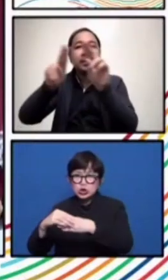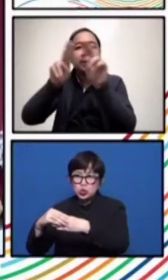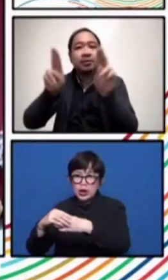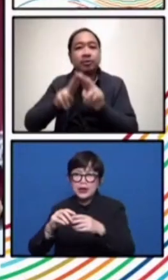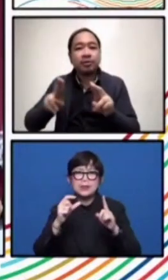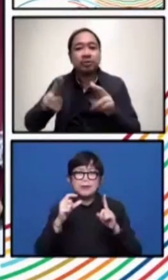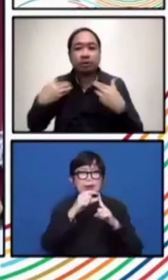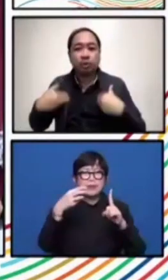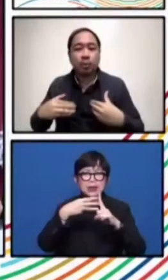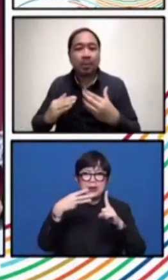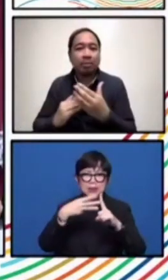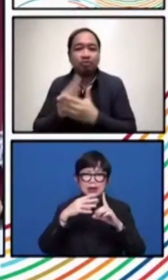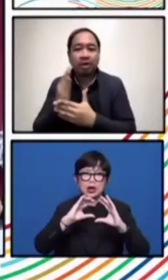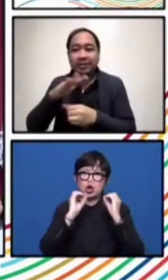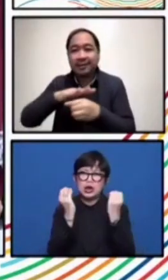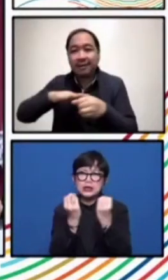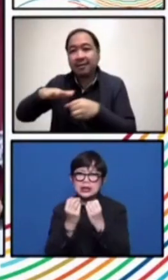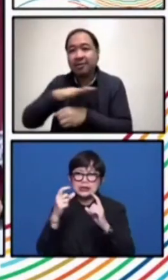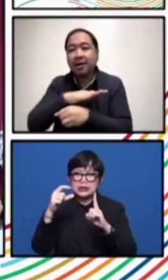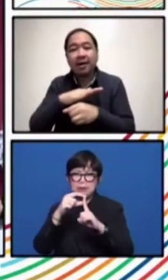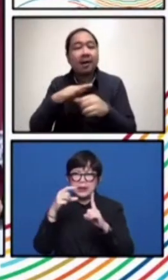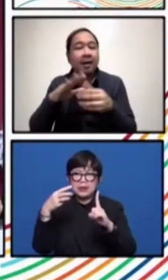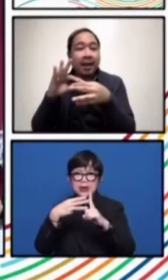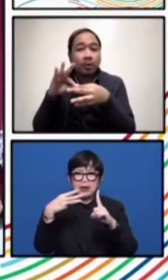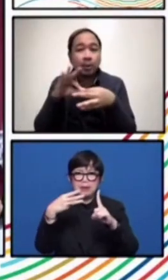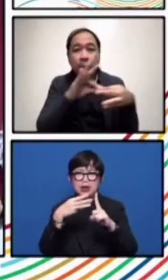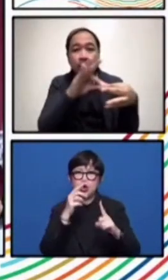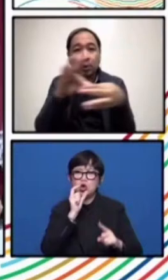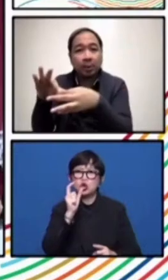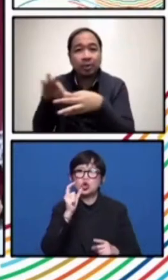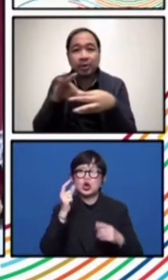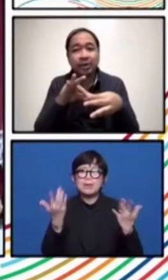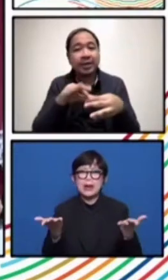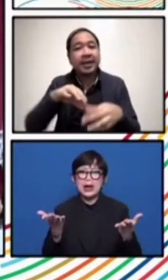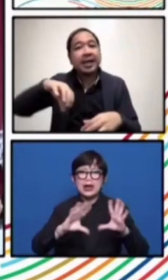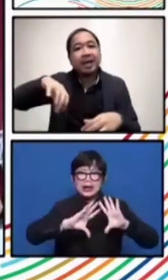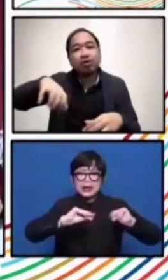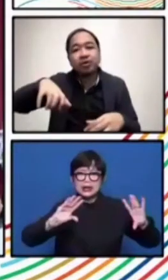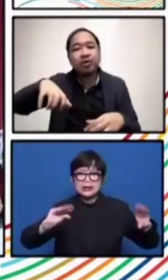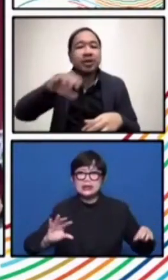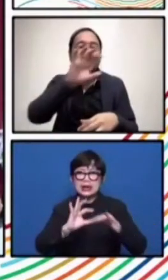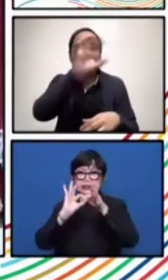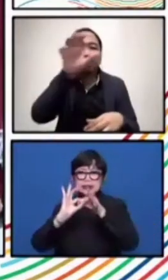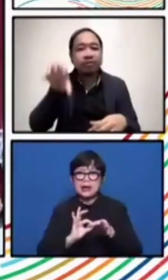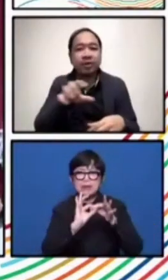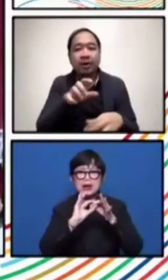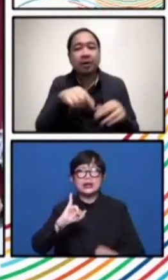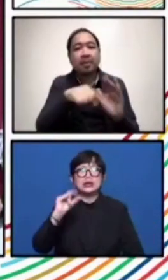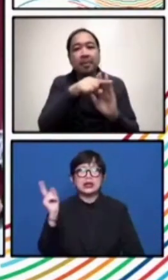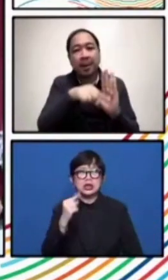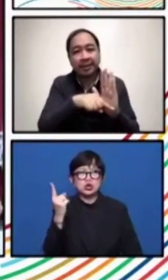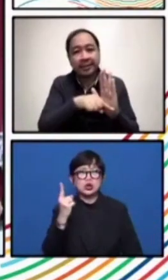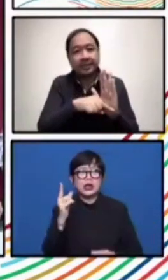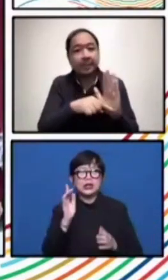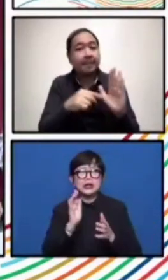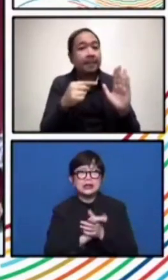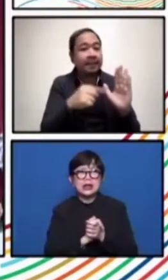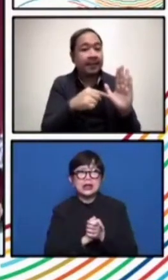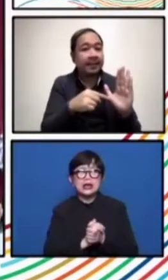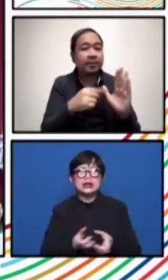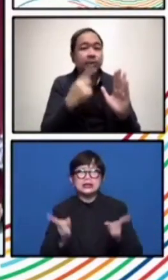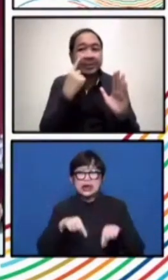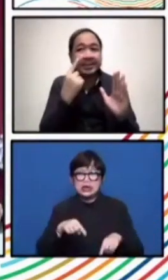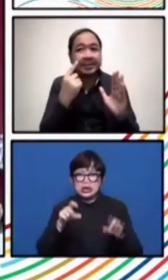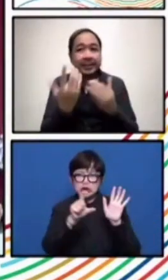Area International cooperation and listener and National level policies disability issue began to included